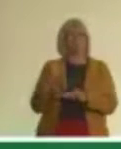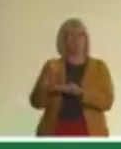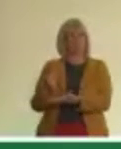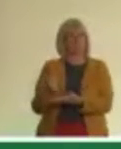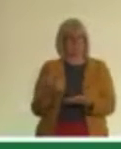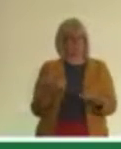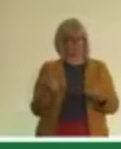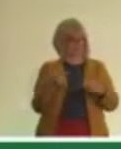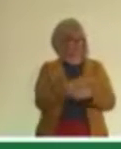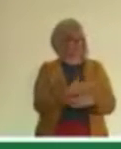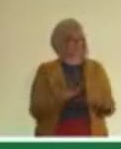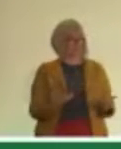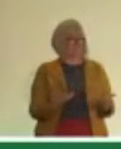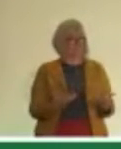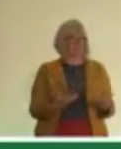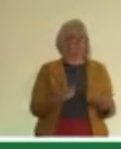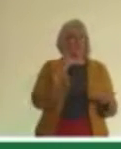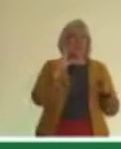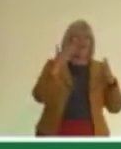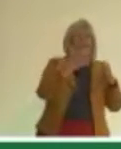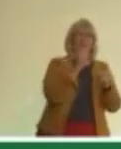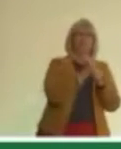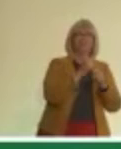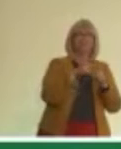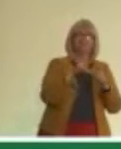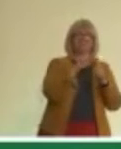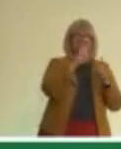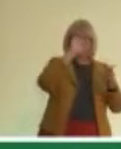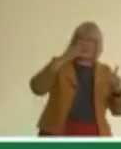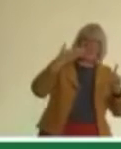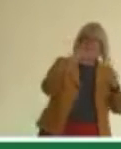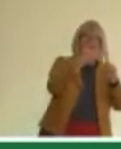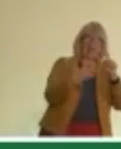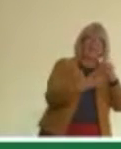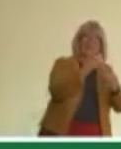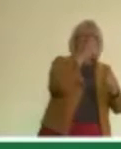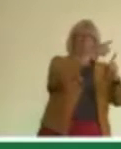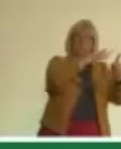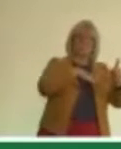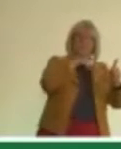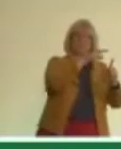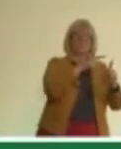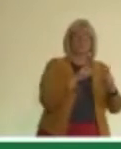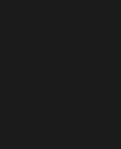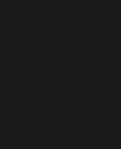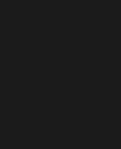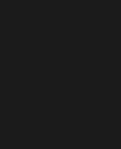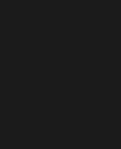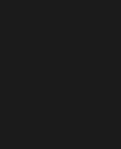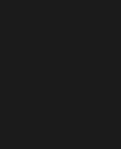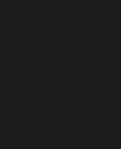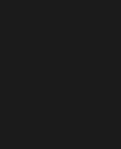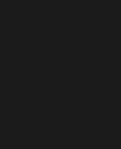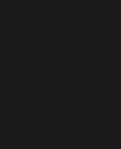puts GDP as this big aim and objective, even though the person who came up with the concept of GDP says this is